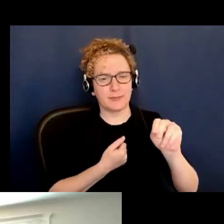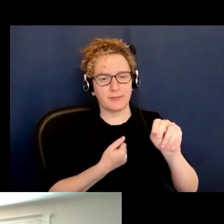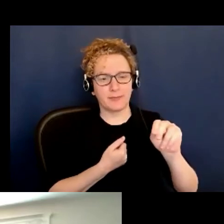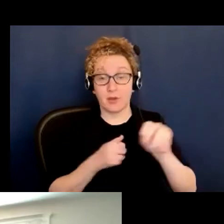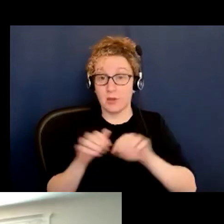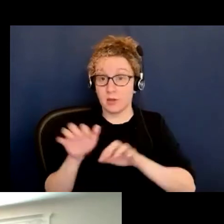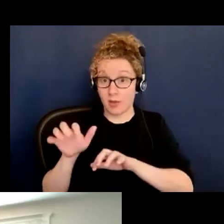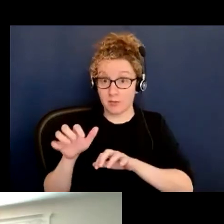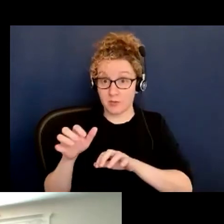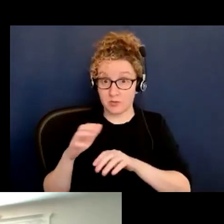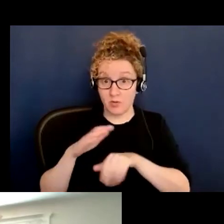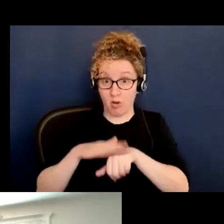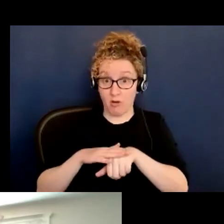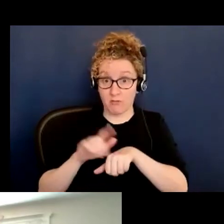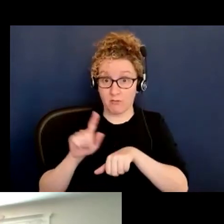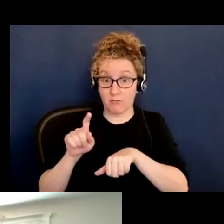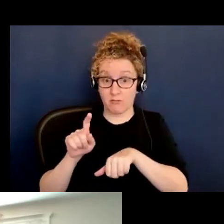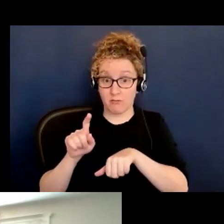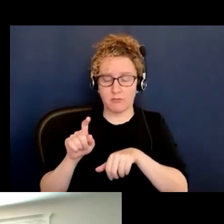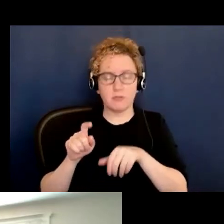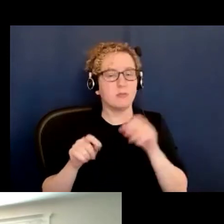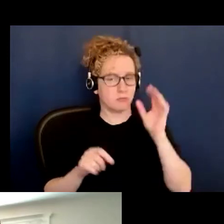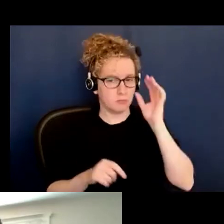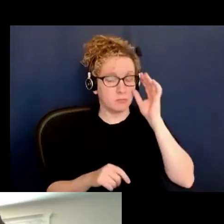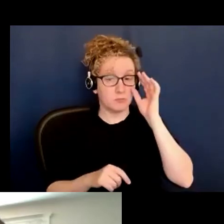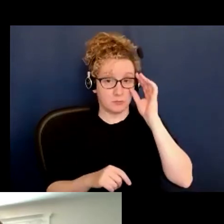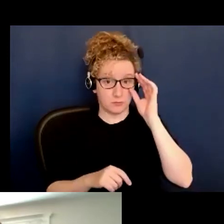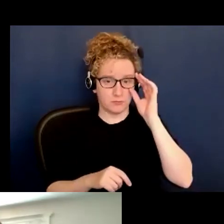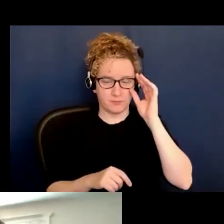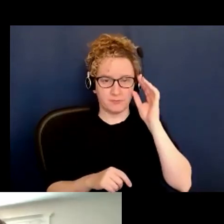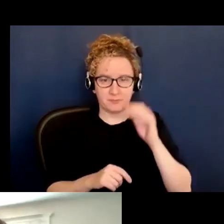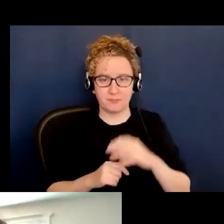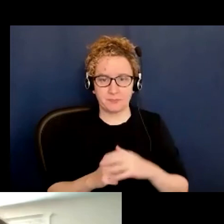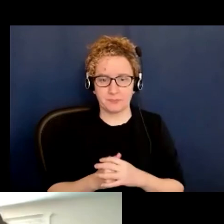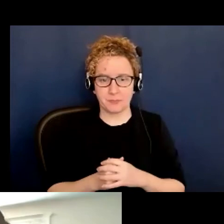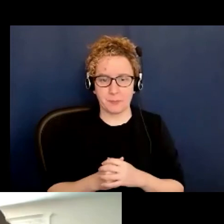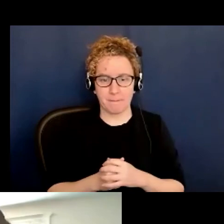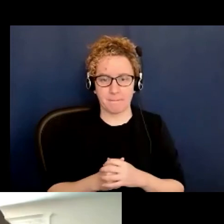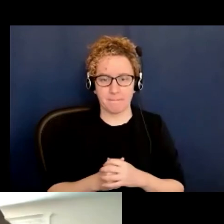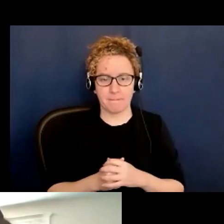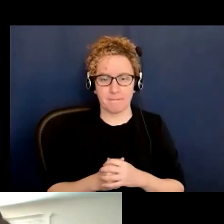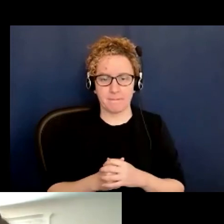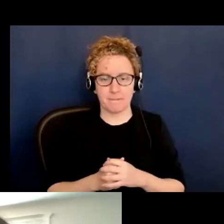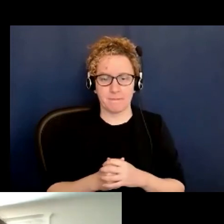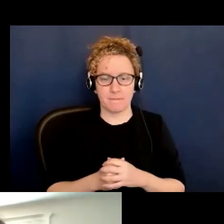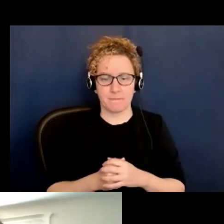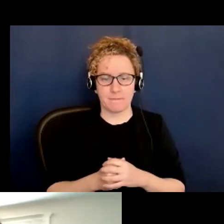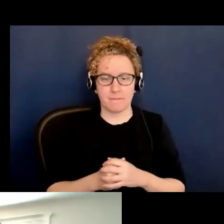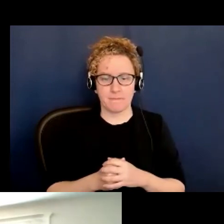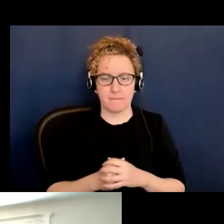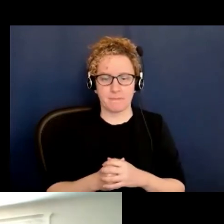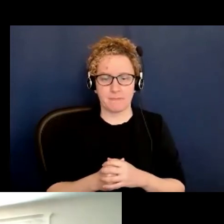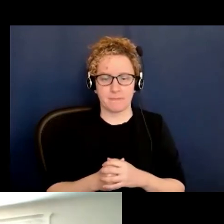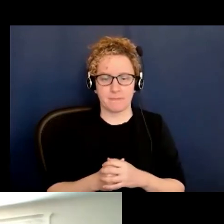Captions, is it on? Yep. All right. Yeah, and I think I